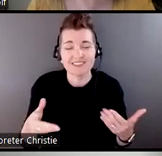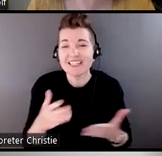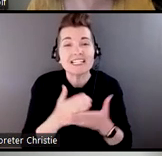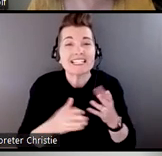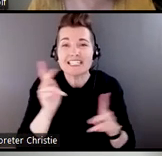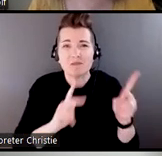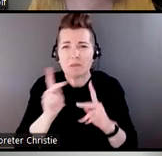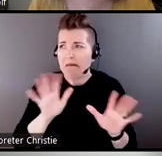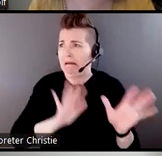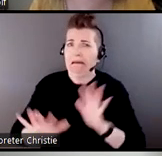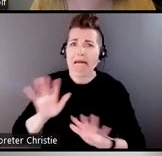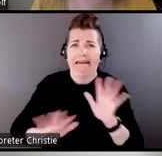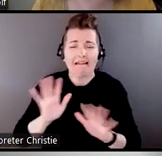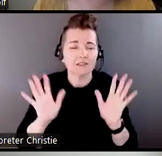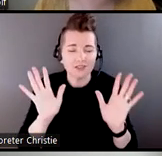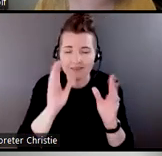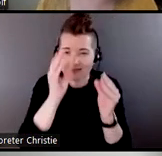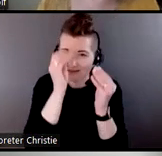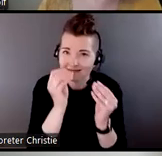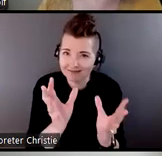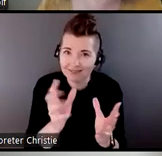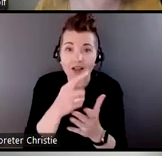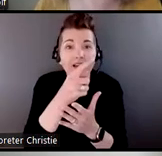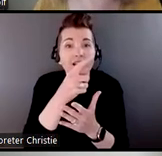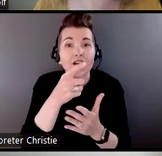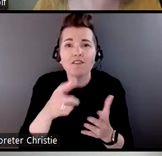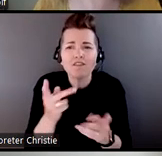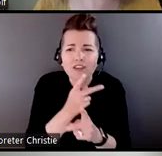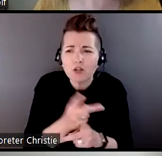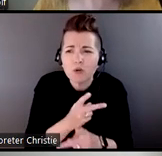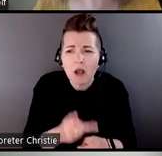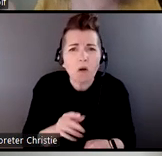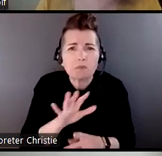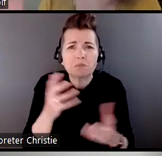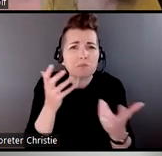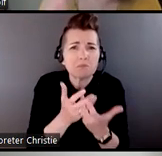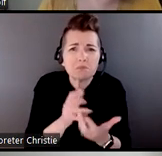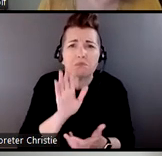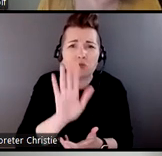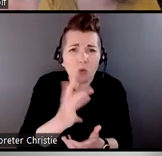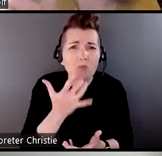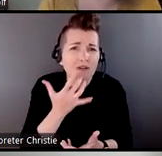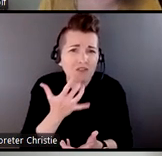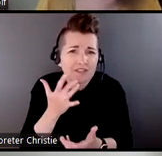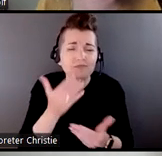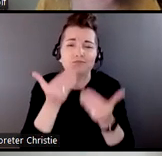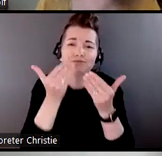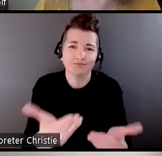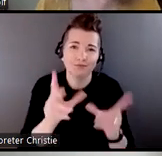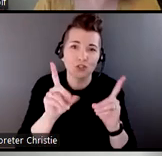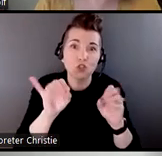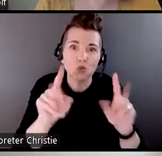Do whatever works for you. But that's one thing you can do with a marketing plan is the idea of putting things in blocks on a